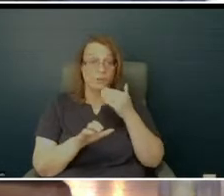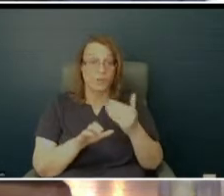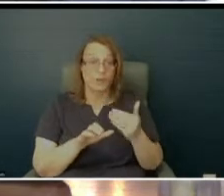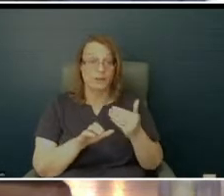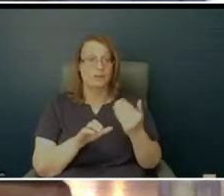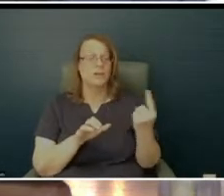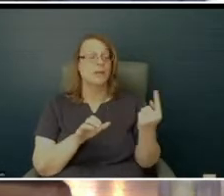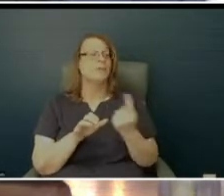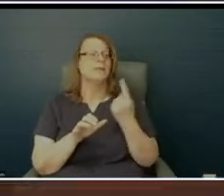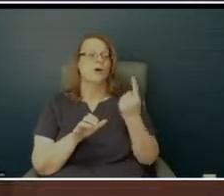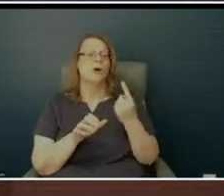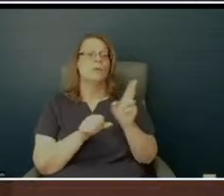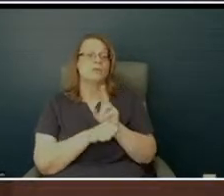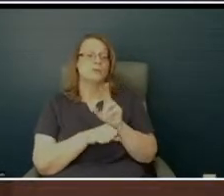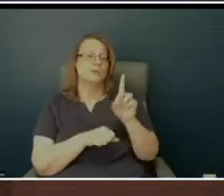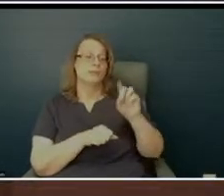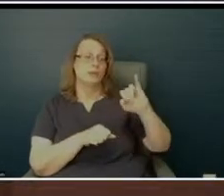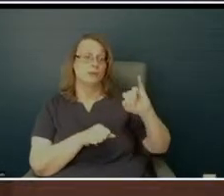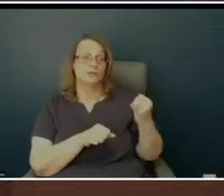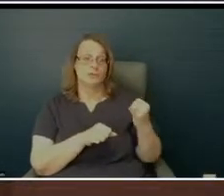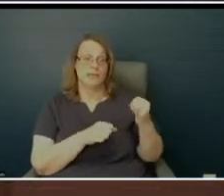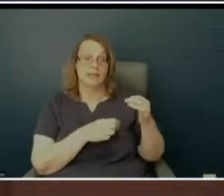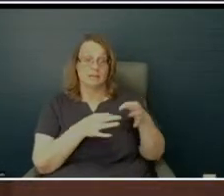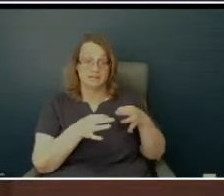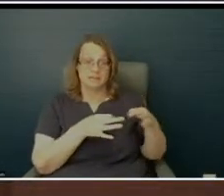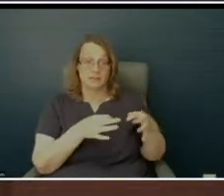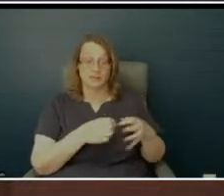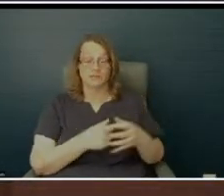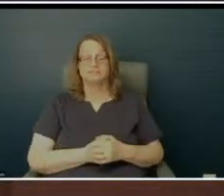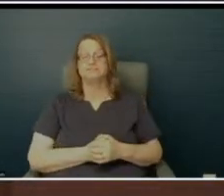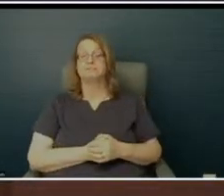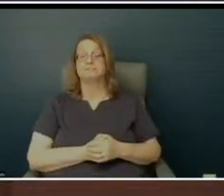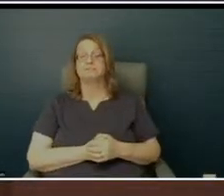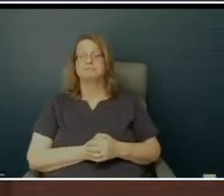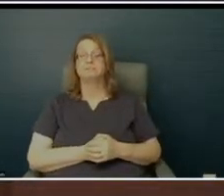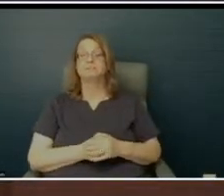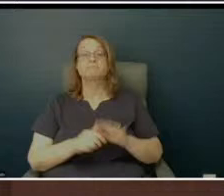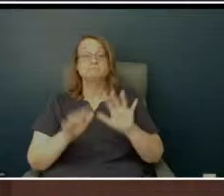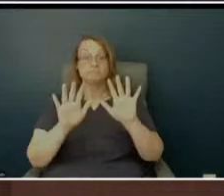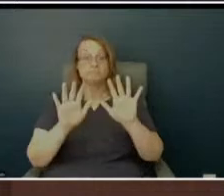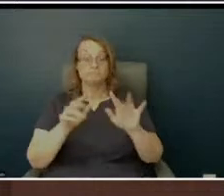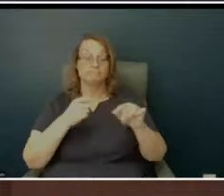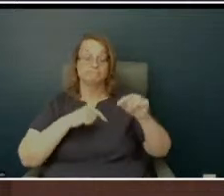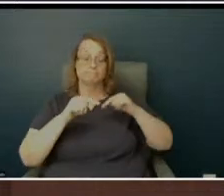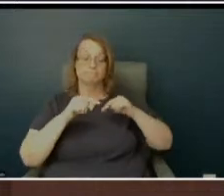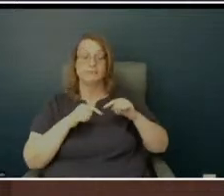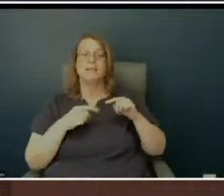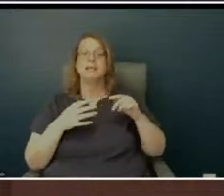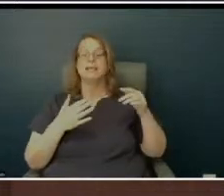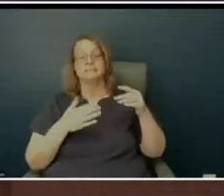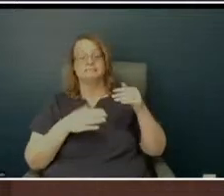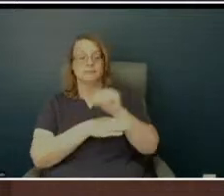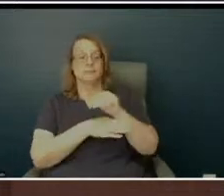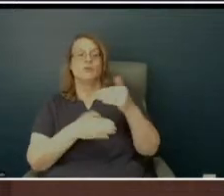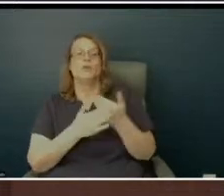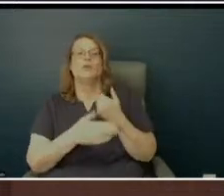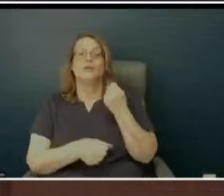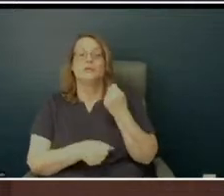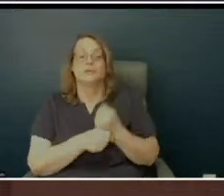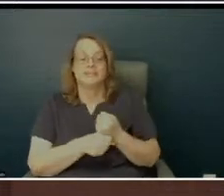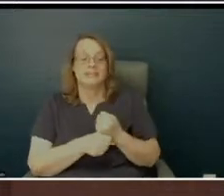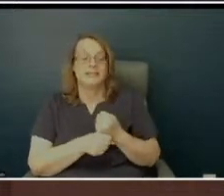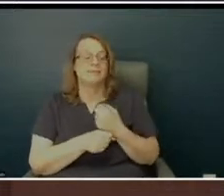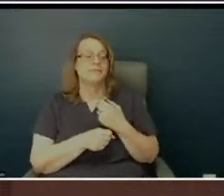discussions. So let's pause for a second. It's New Year's Eve. President Trump is talking about seizing voting machines and making the